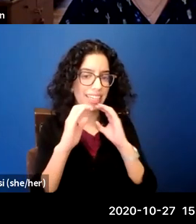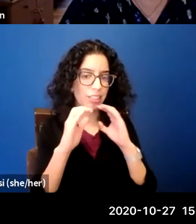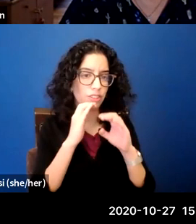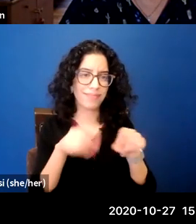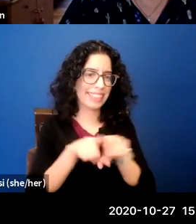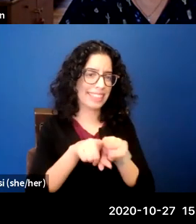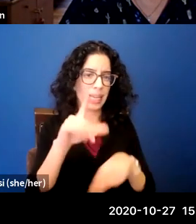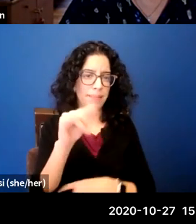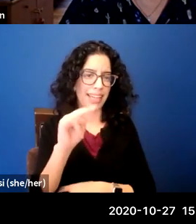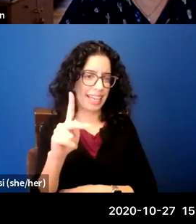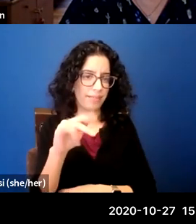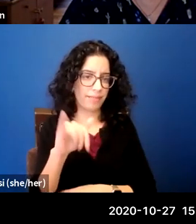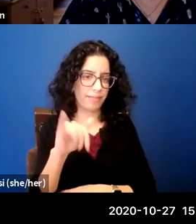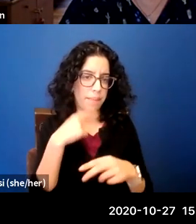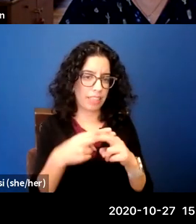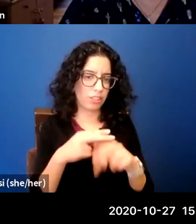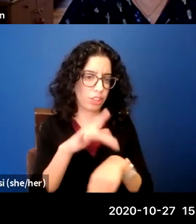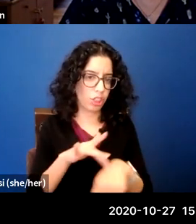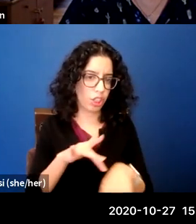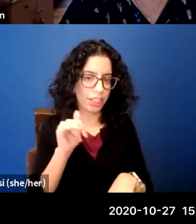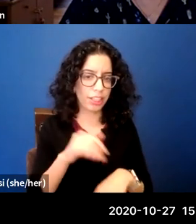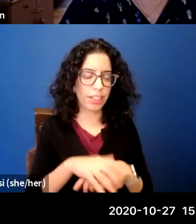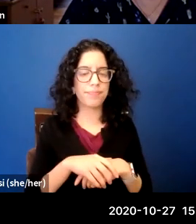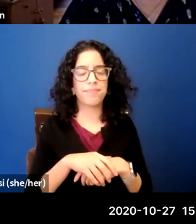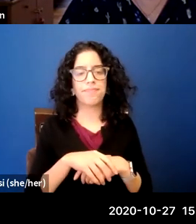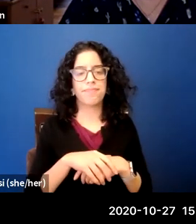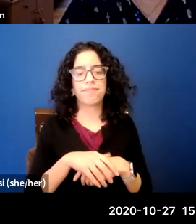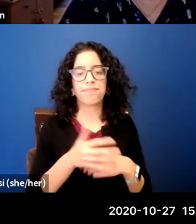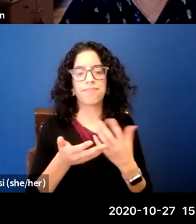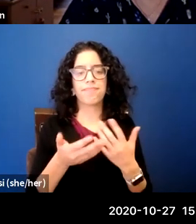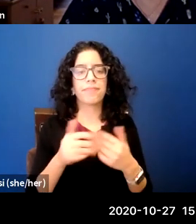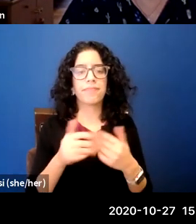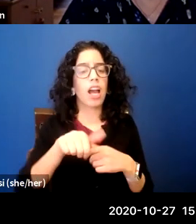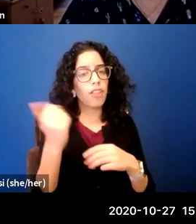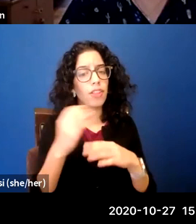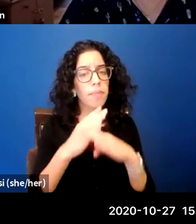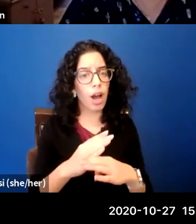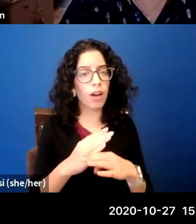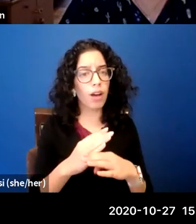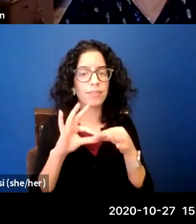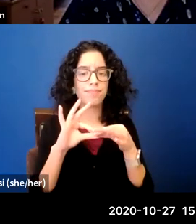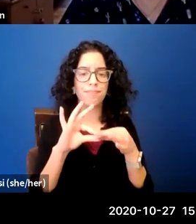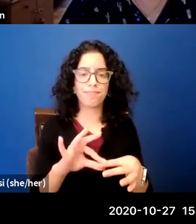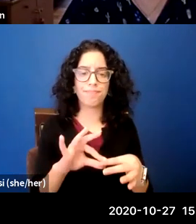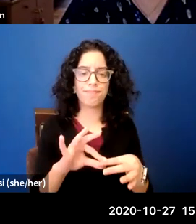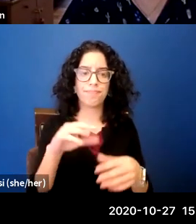Re-released guidelines on mask communications, and it's the same link as I mentioned,